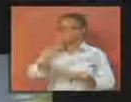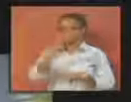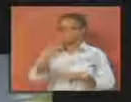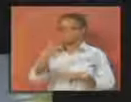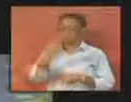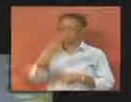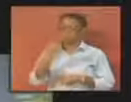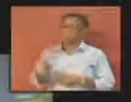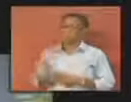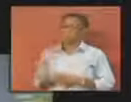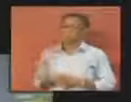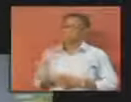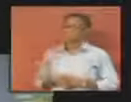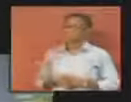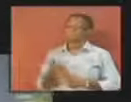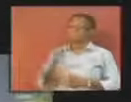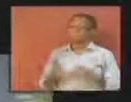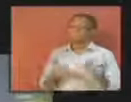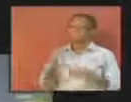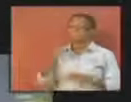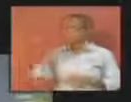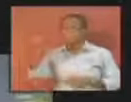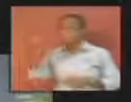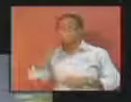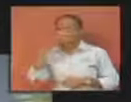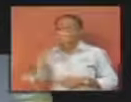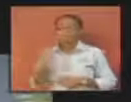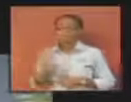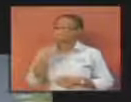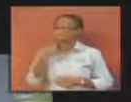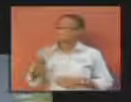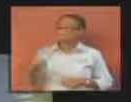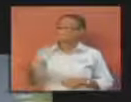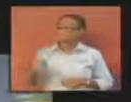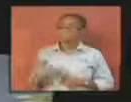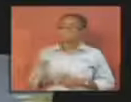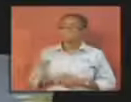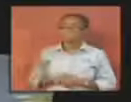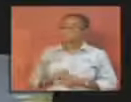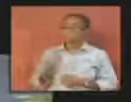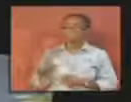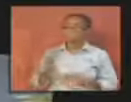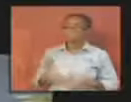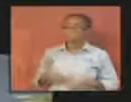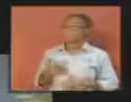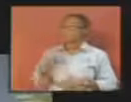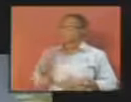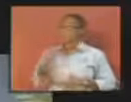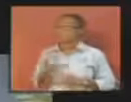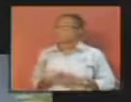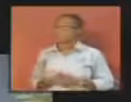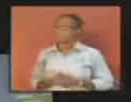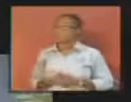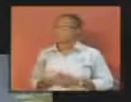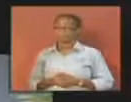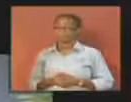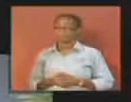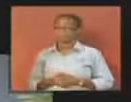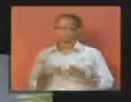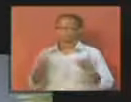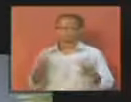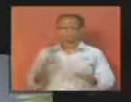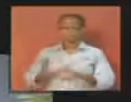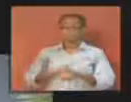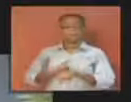Two persons called in with concerns. One person indicated that it is time for her to receive her